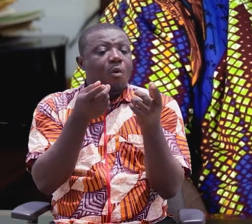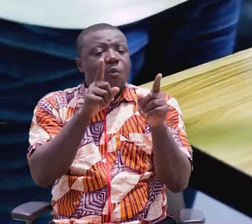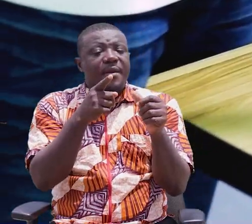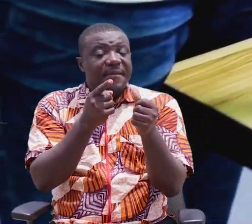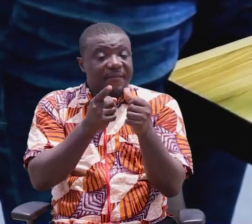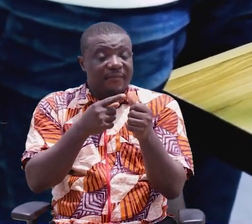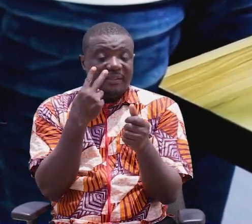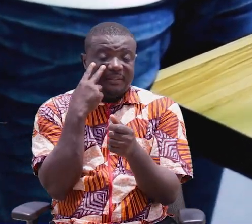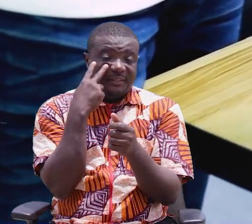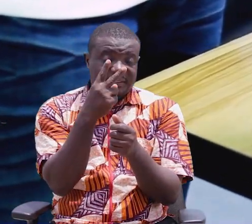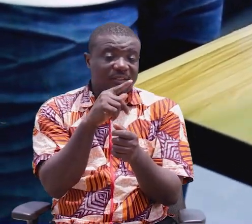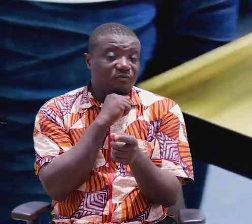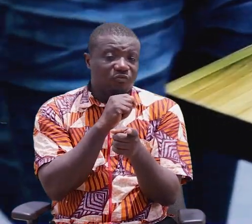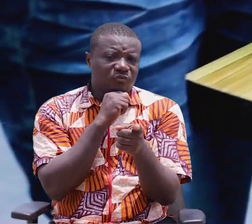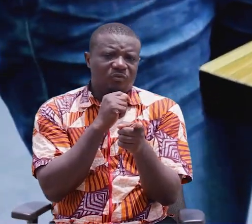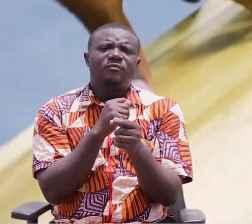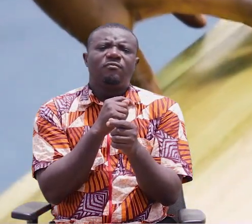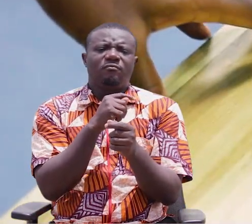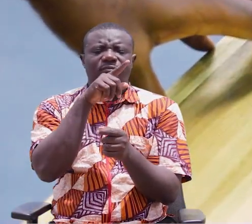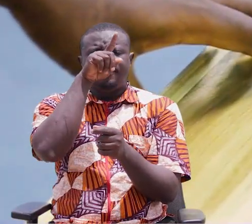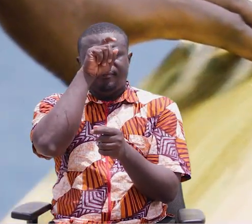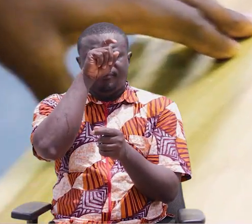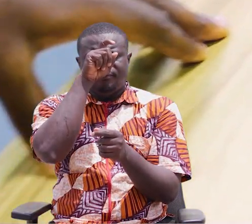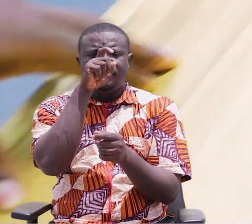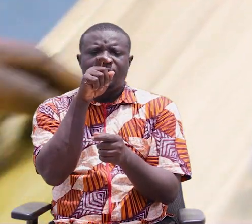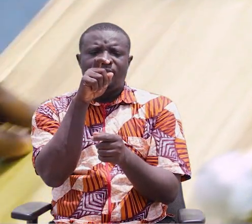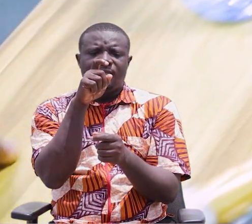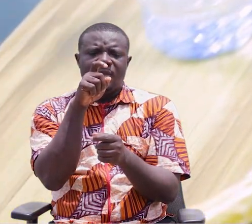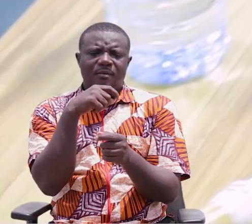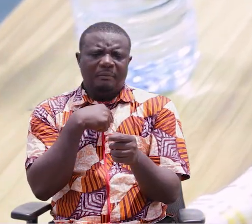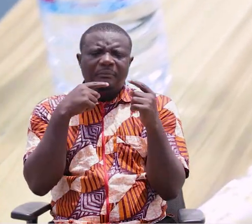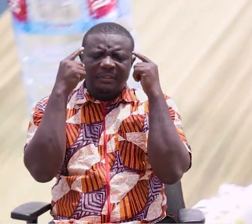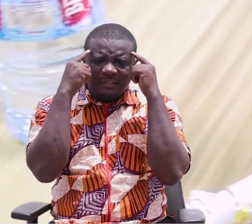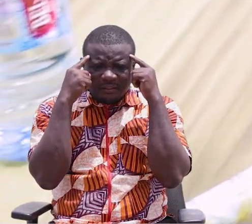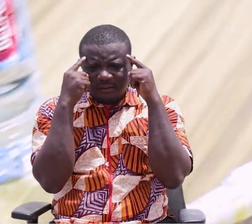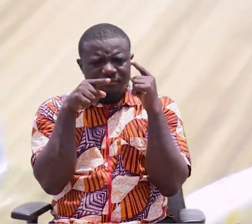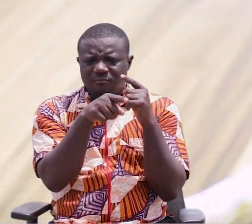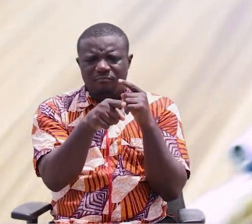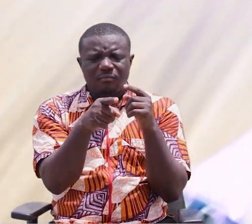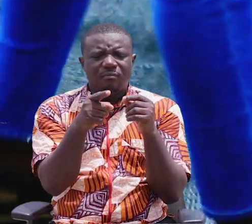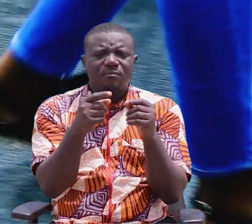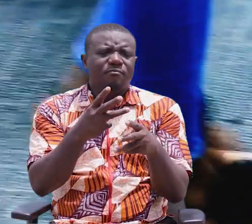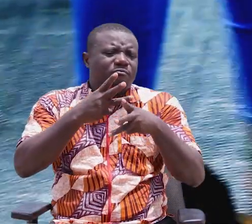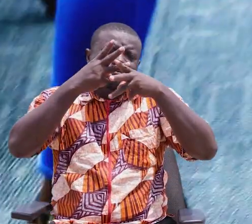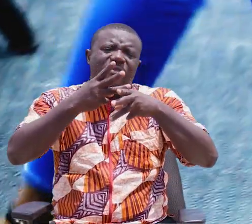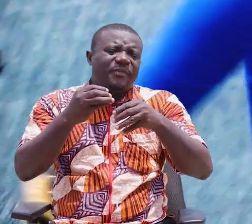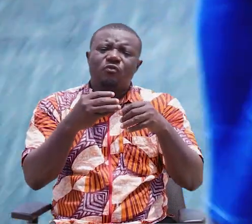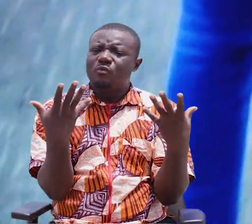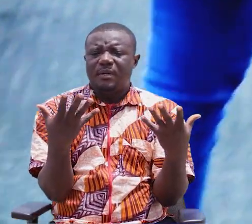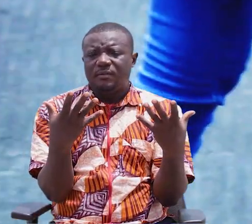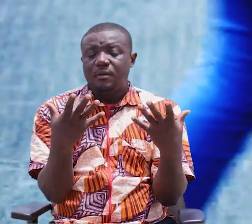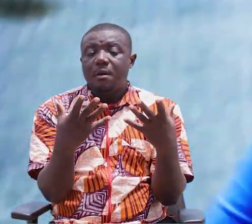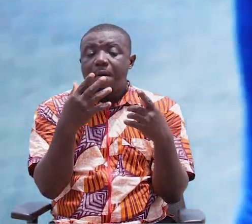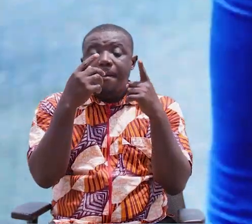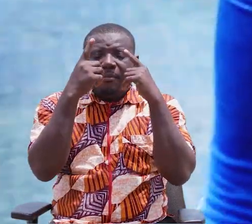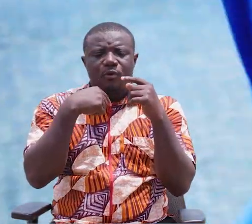recommendation. When I first saw the device, it was hooked onto a cane, and my first reaction was that